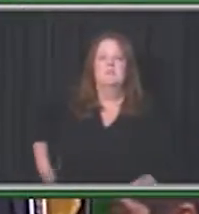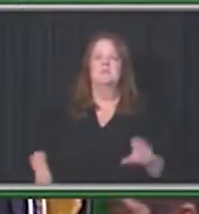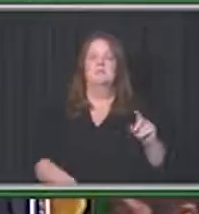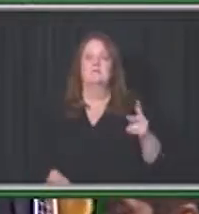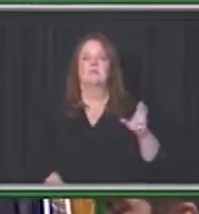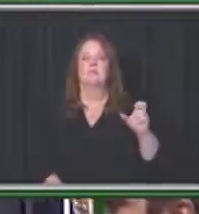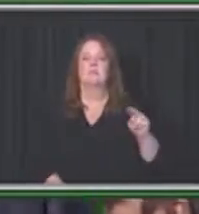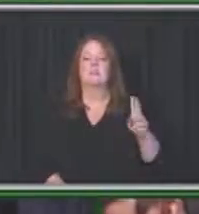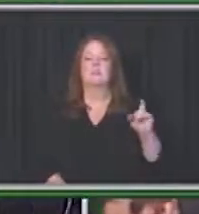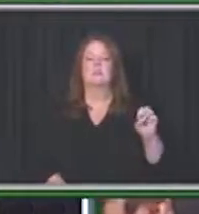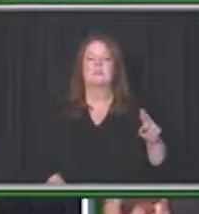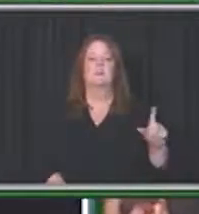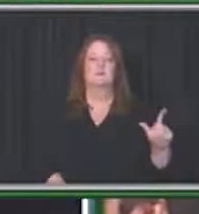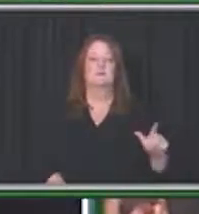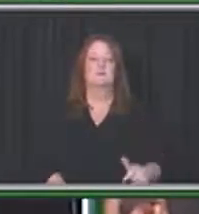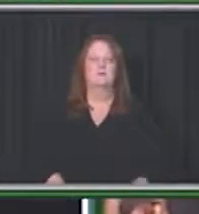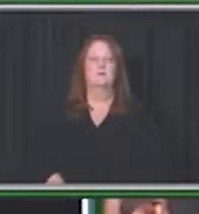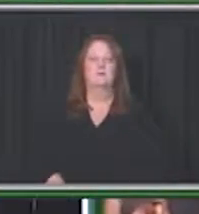Kathleen Prindle.